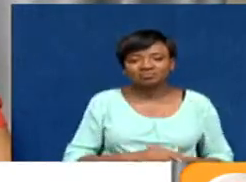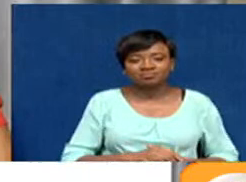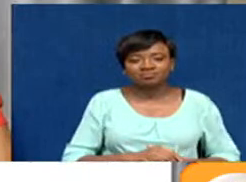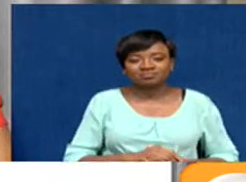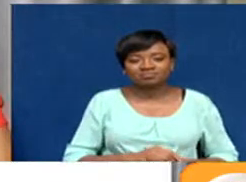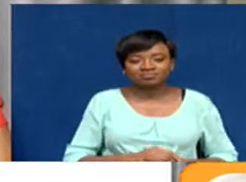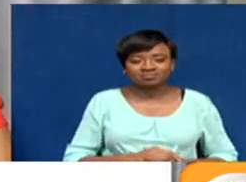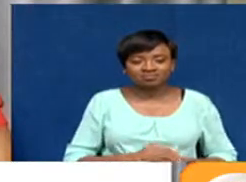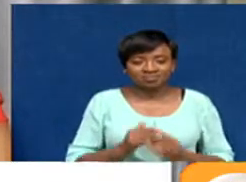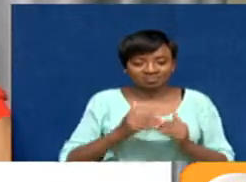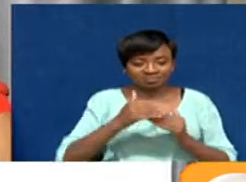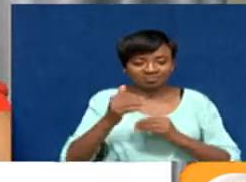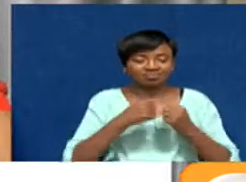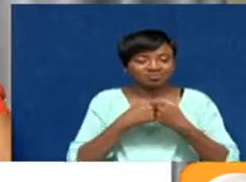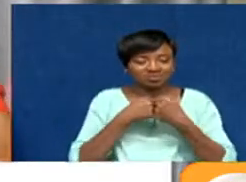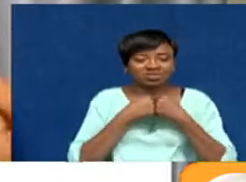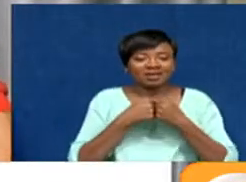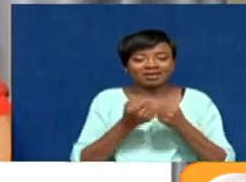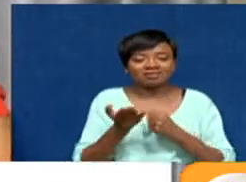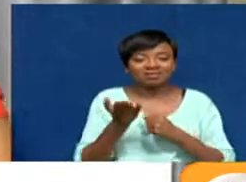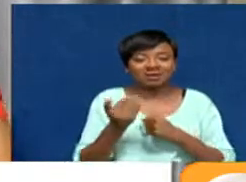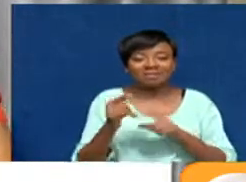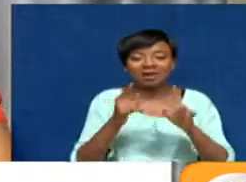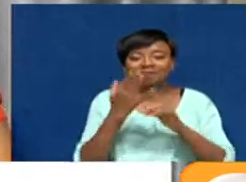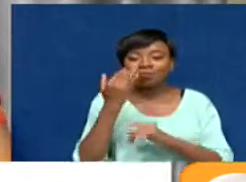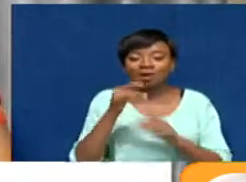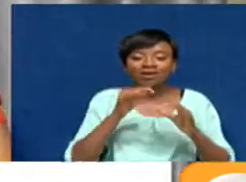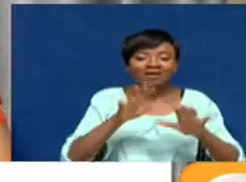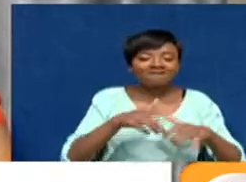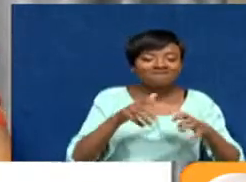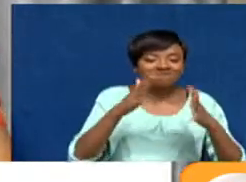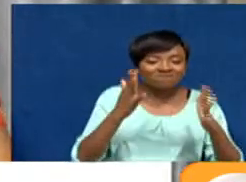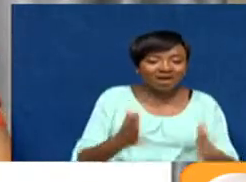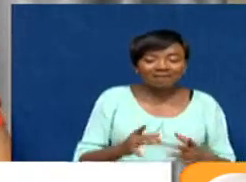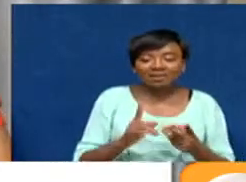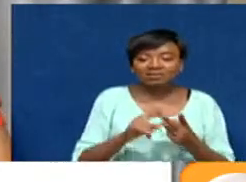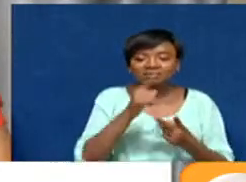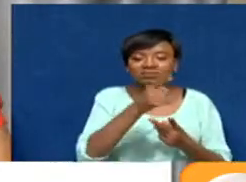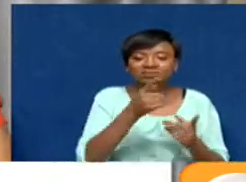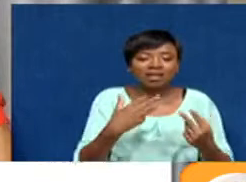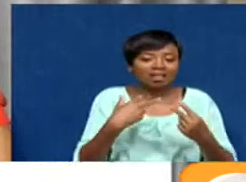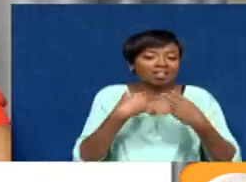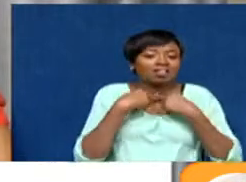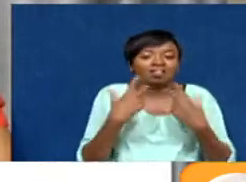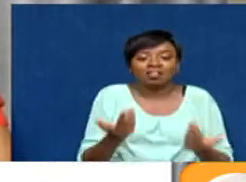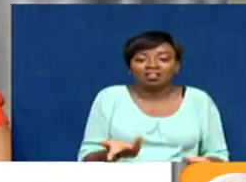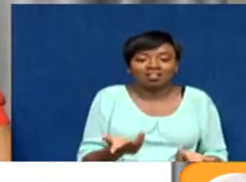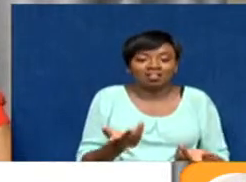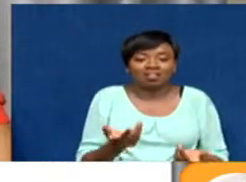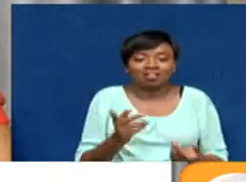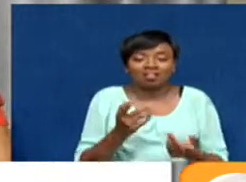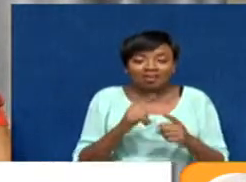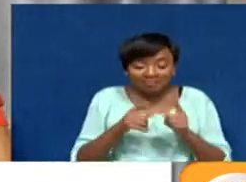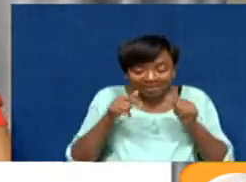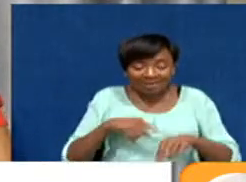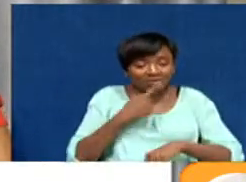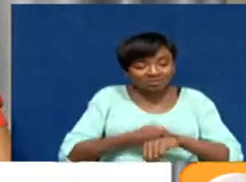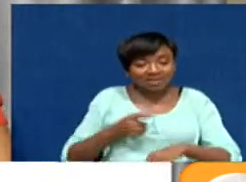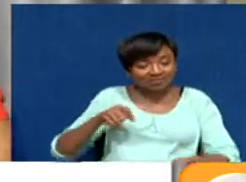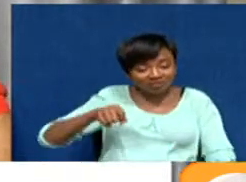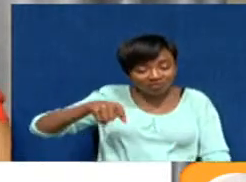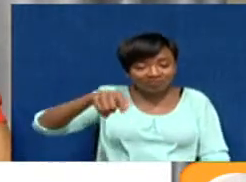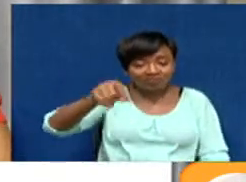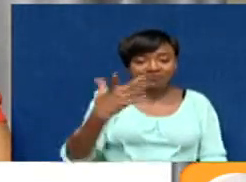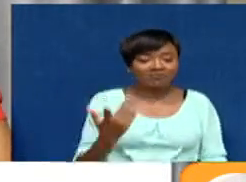we'll be faced by many things, because farmers are, I'm in Kericho now, and people have delayed, and, you know, it's planting season, and people have not